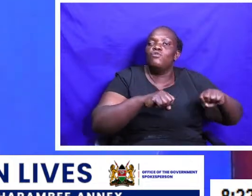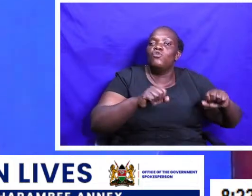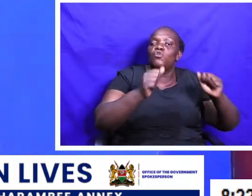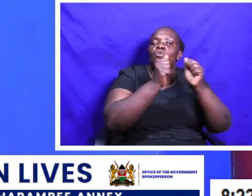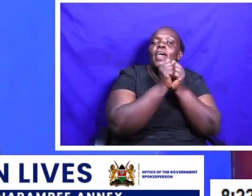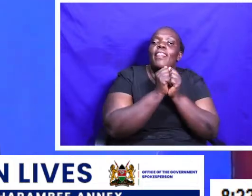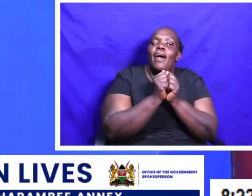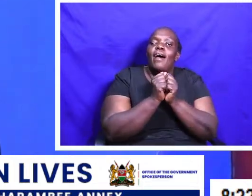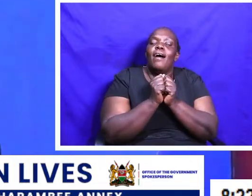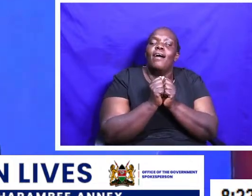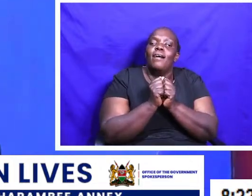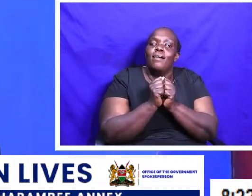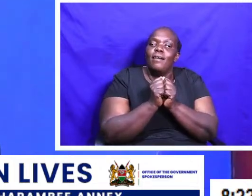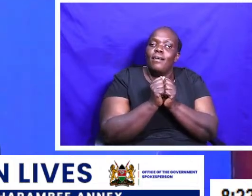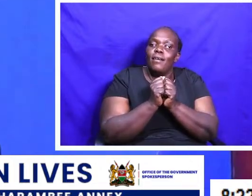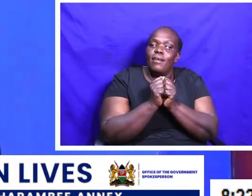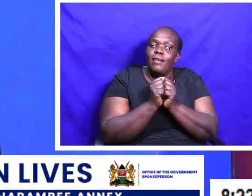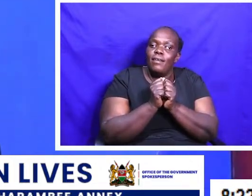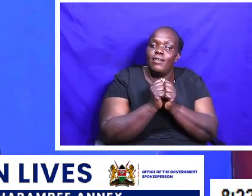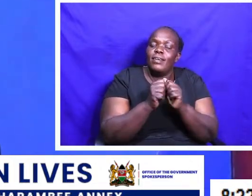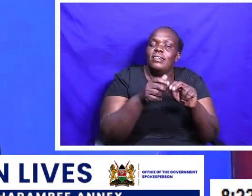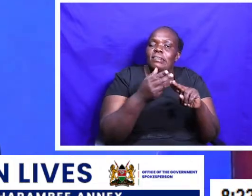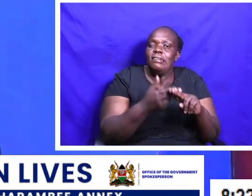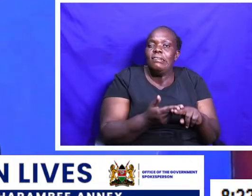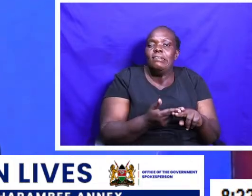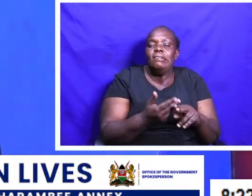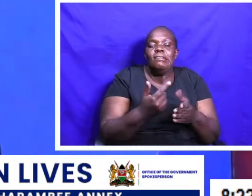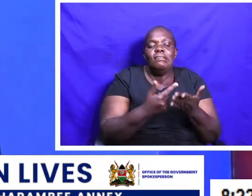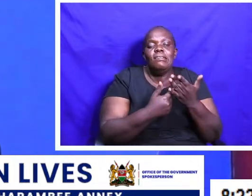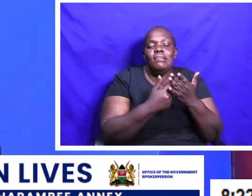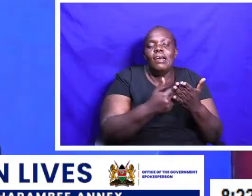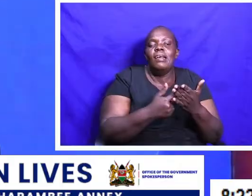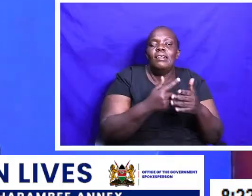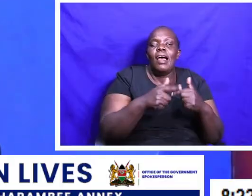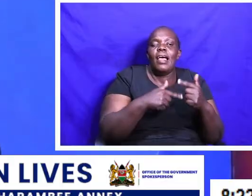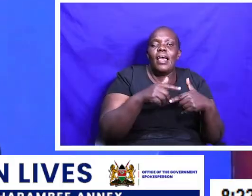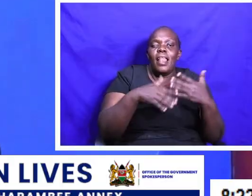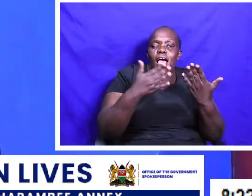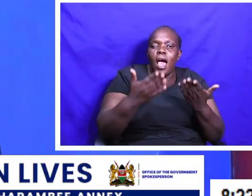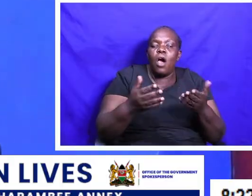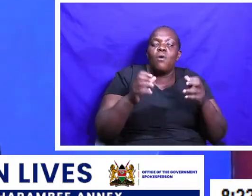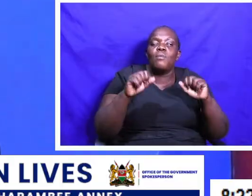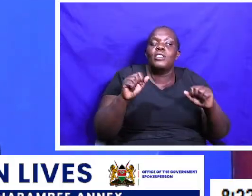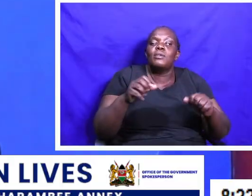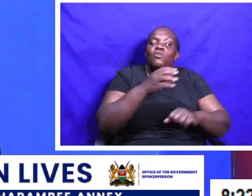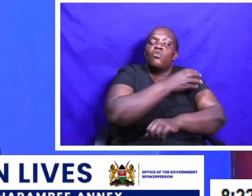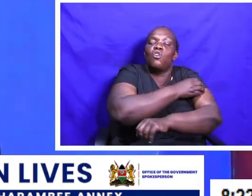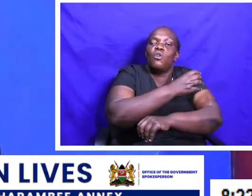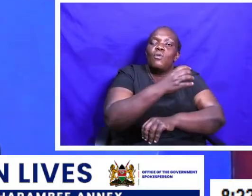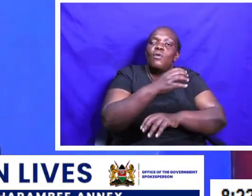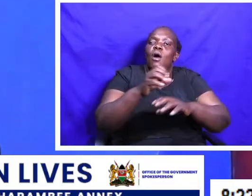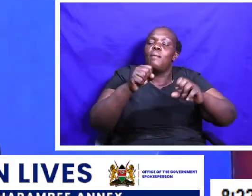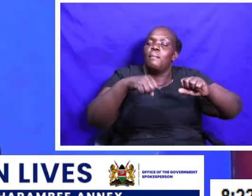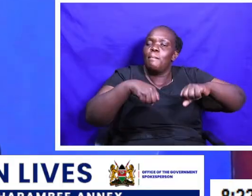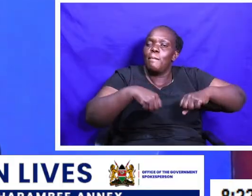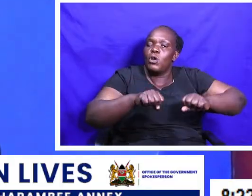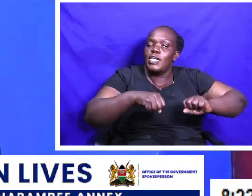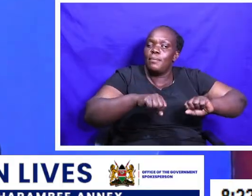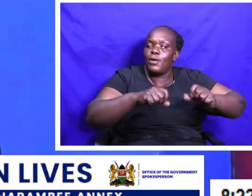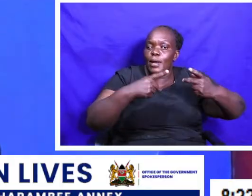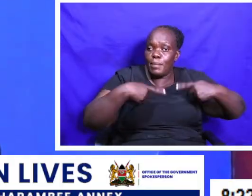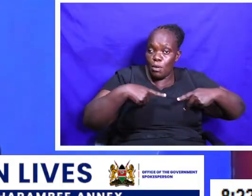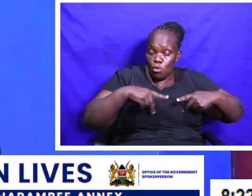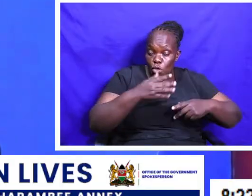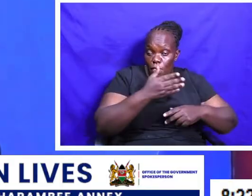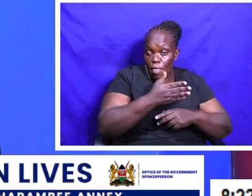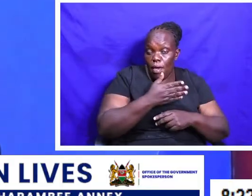with here today. Okay. And we sat down and we talked again how we could empower Boda Boda.